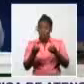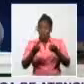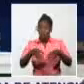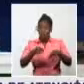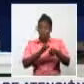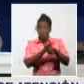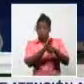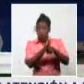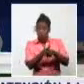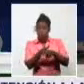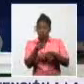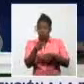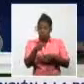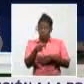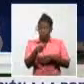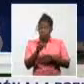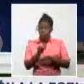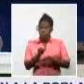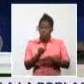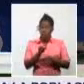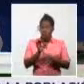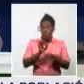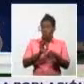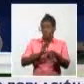6,742 under observation.